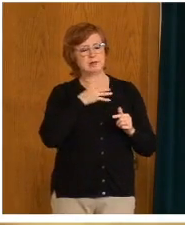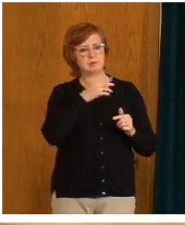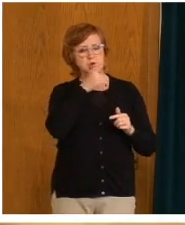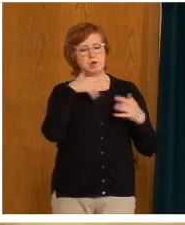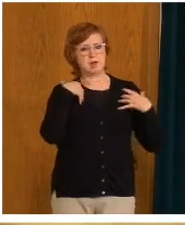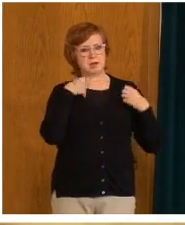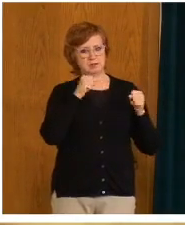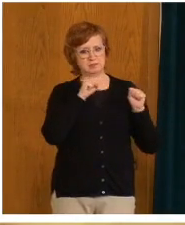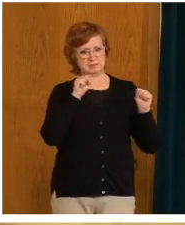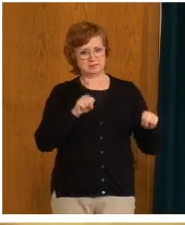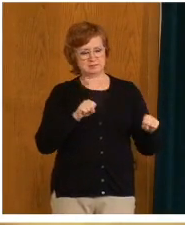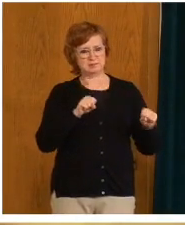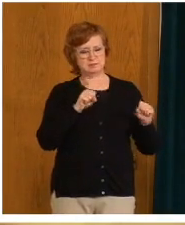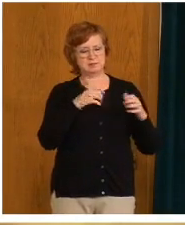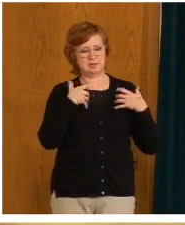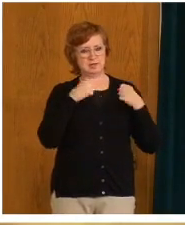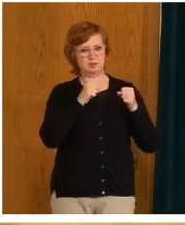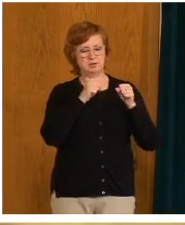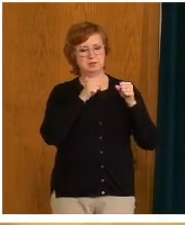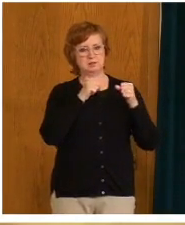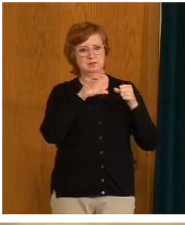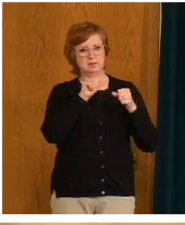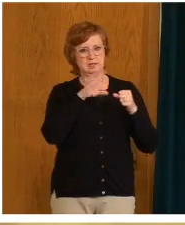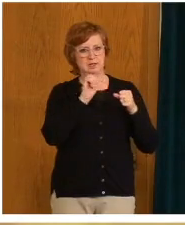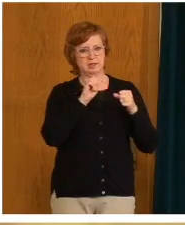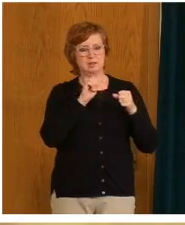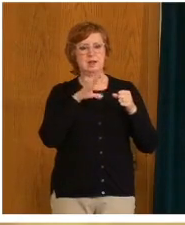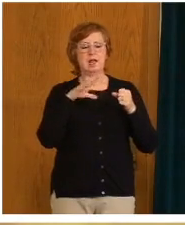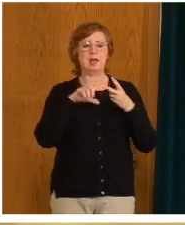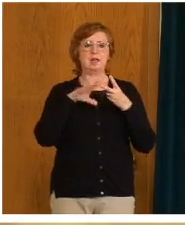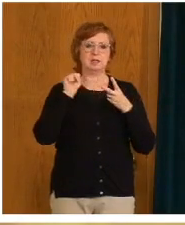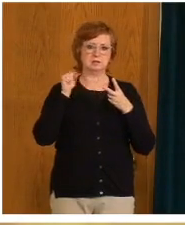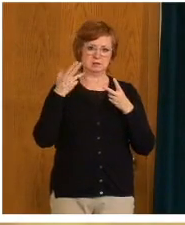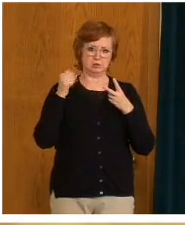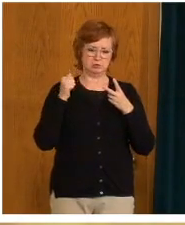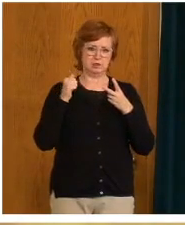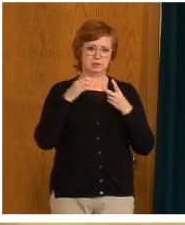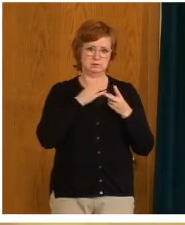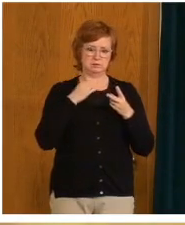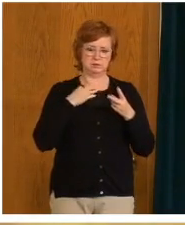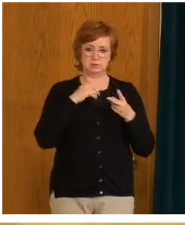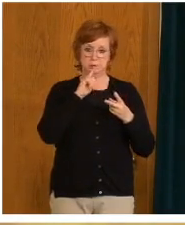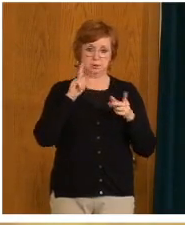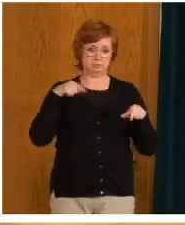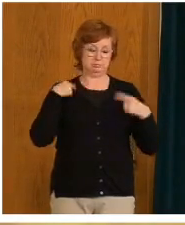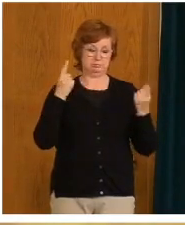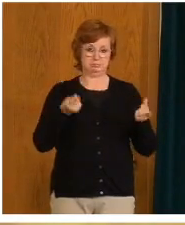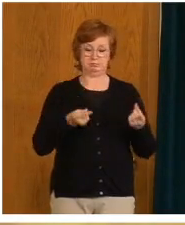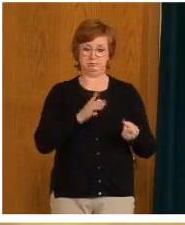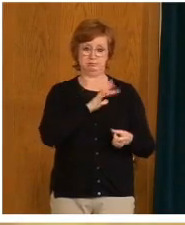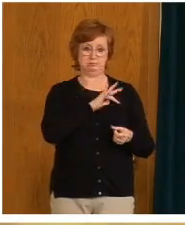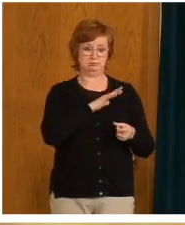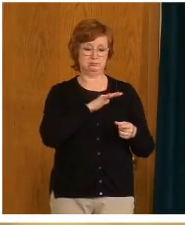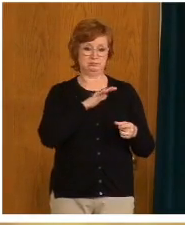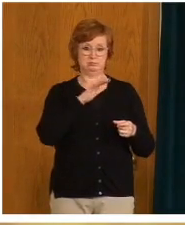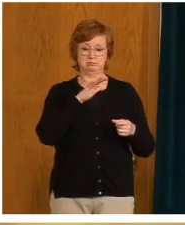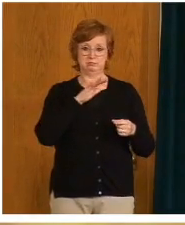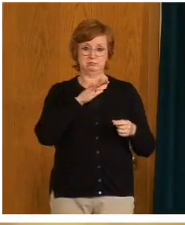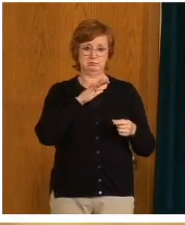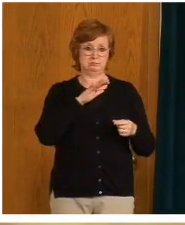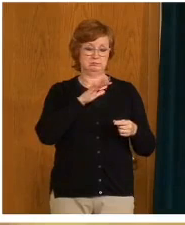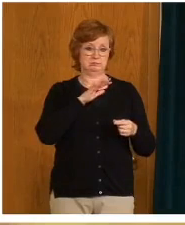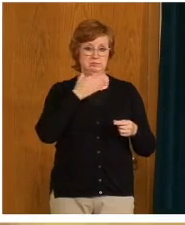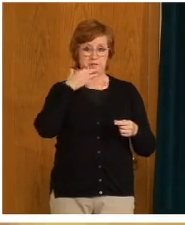Authority staff that have gone above and beyond over the course of the last number of months in this what I think is the